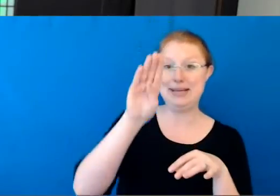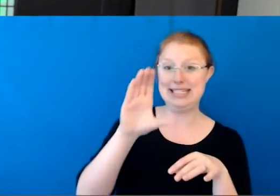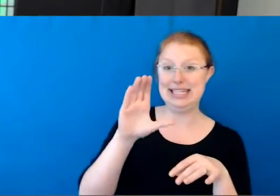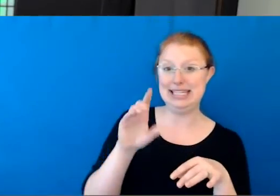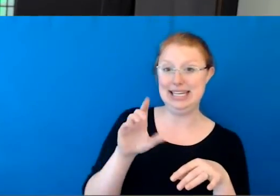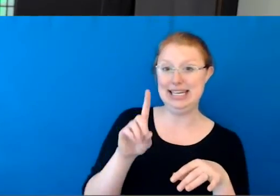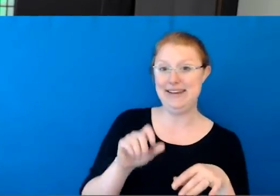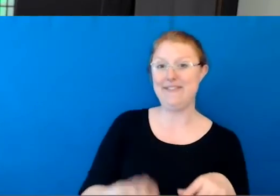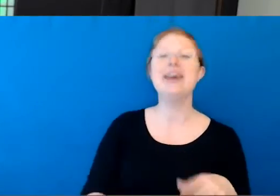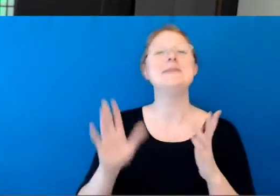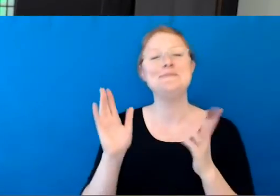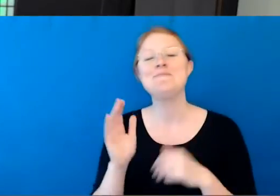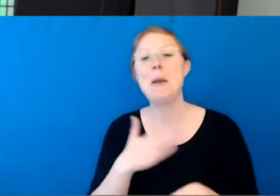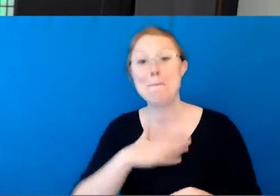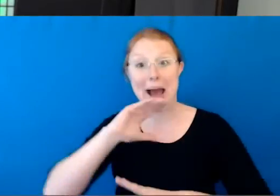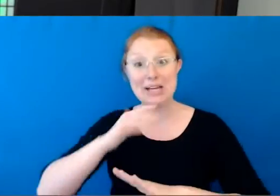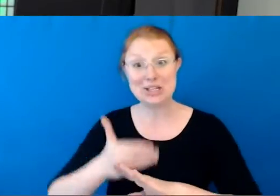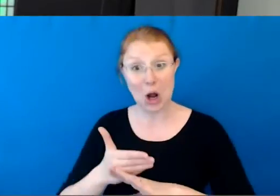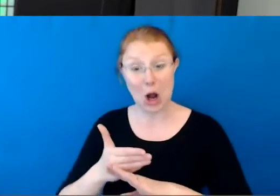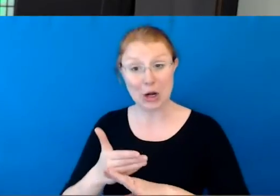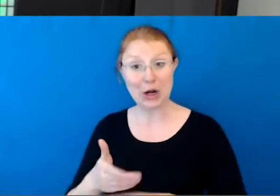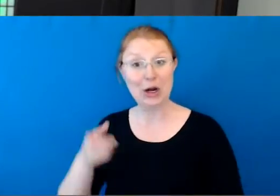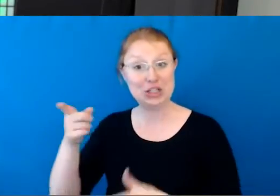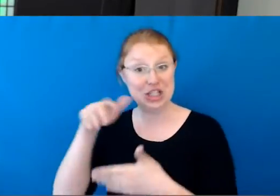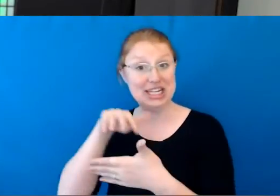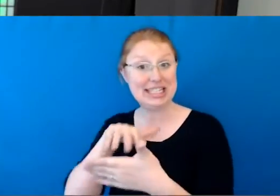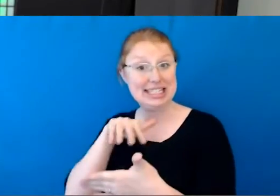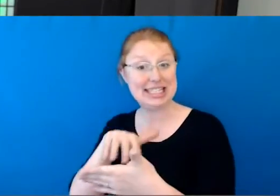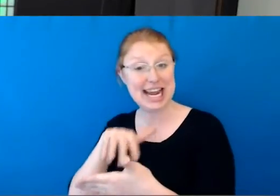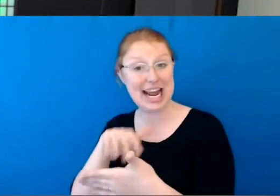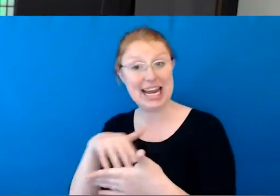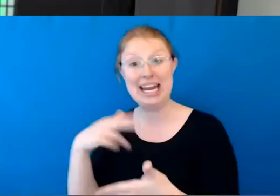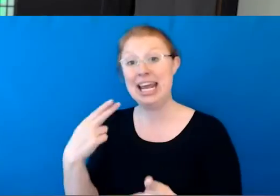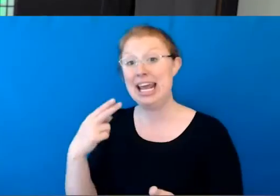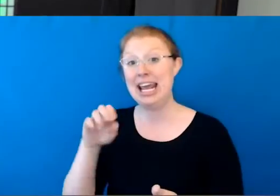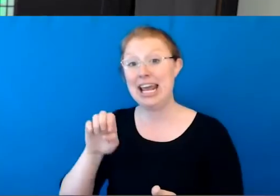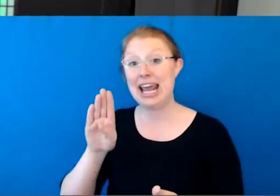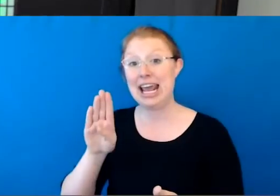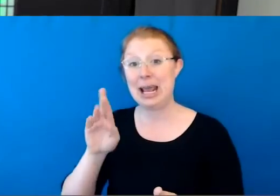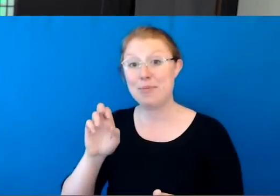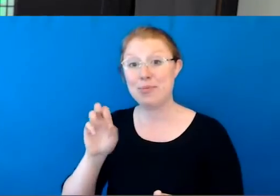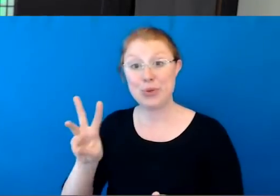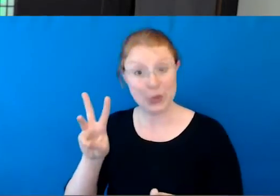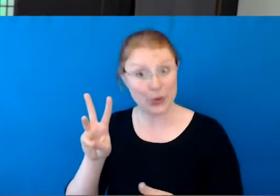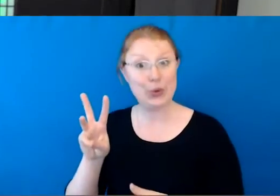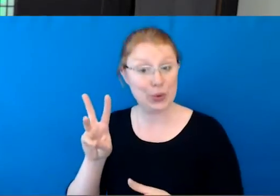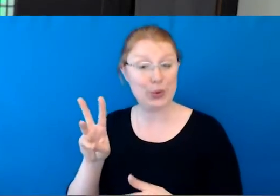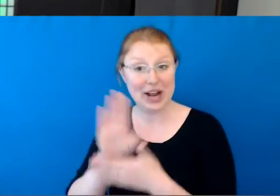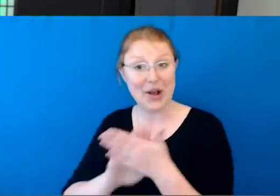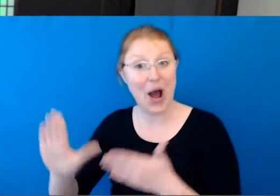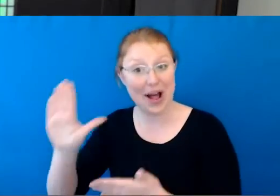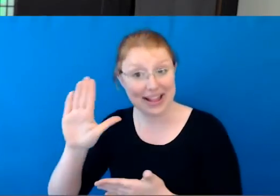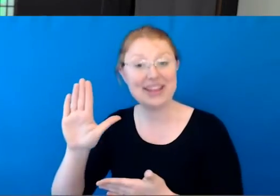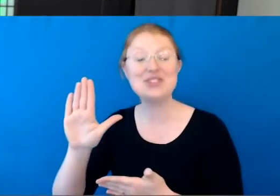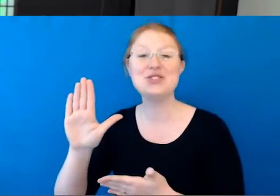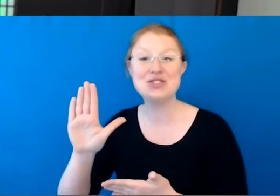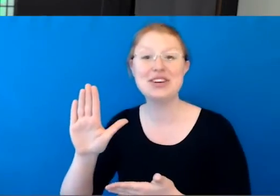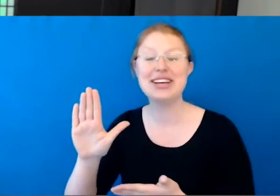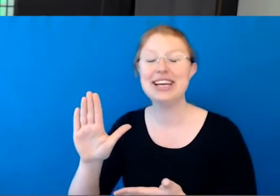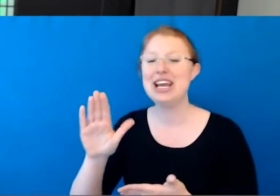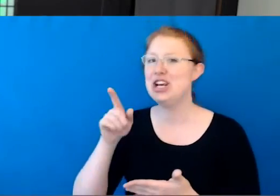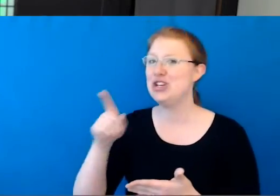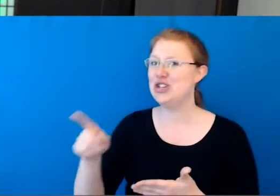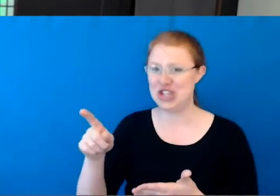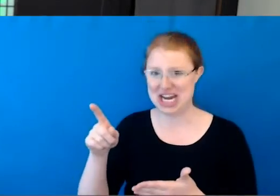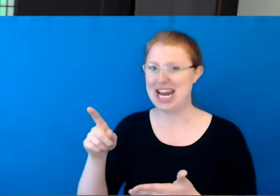Hebrew scholar, I guess I would call her. She got her degree in Hebrew, and she